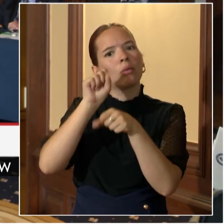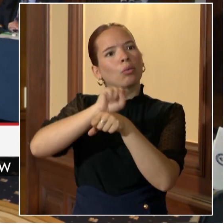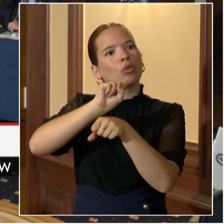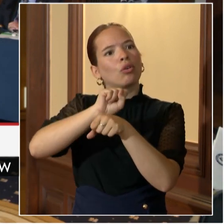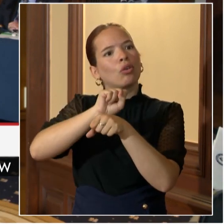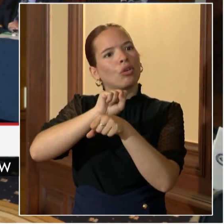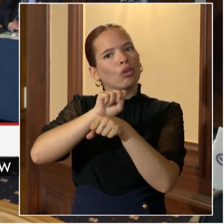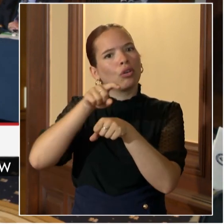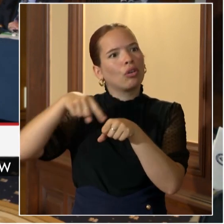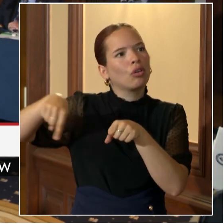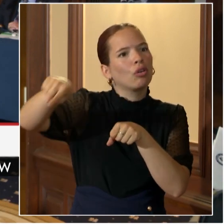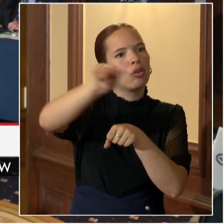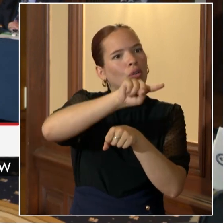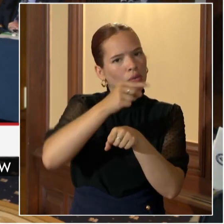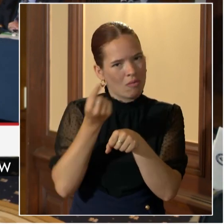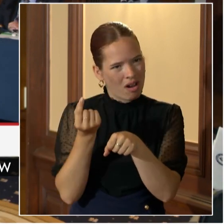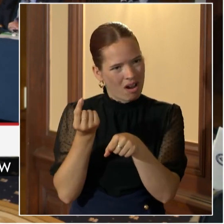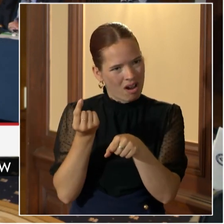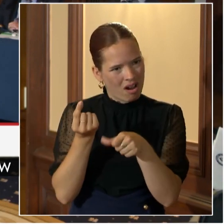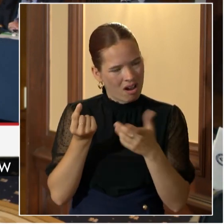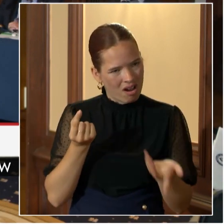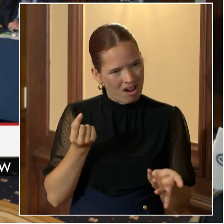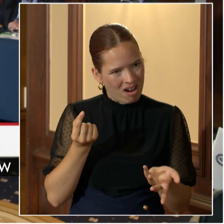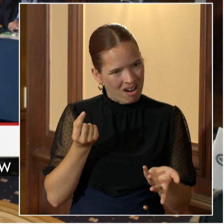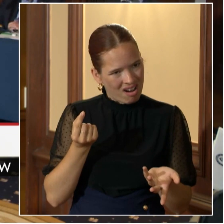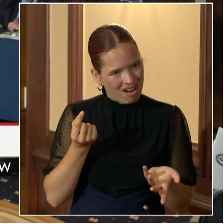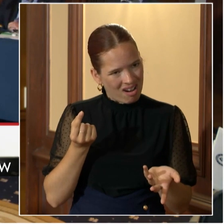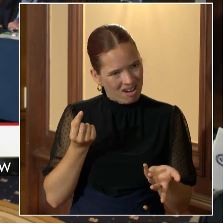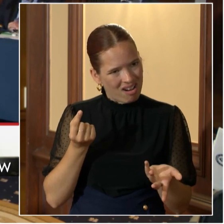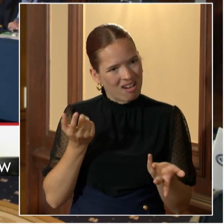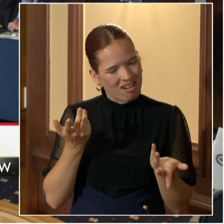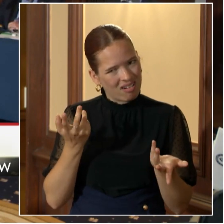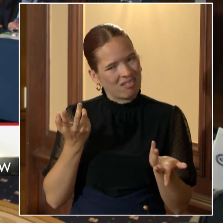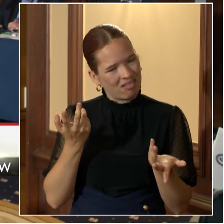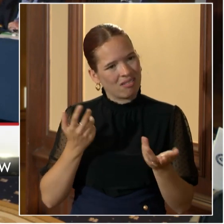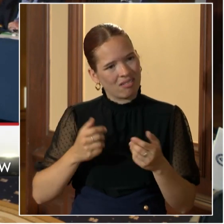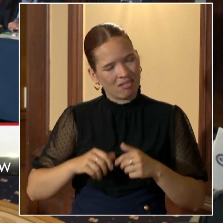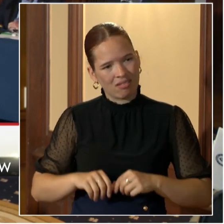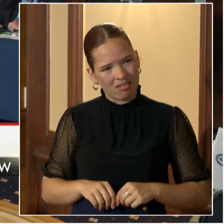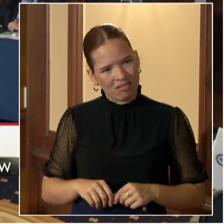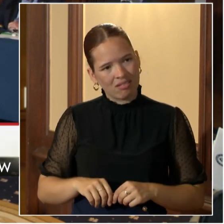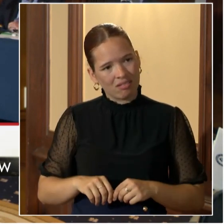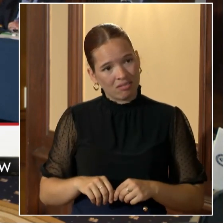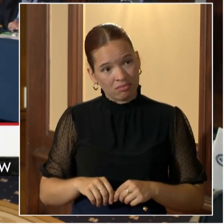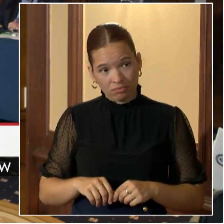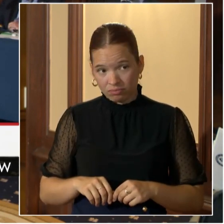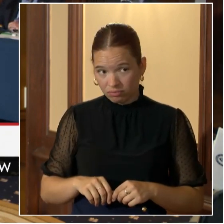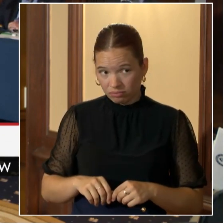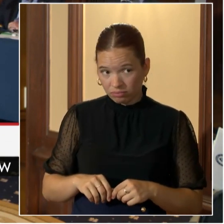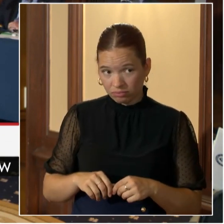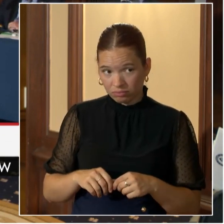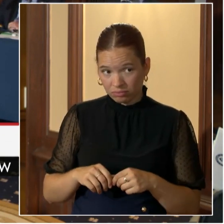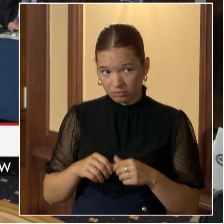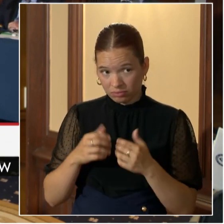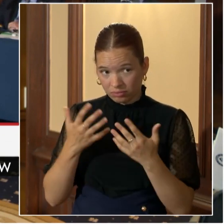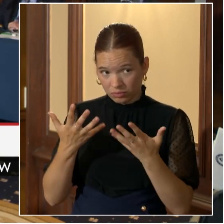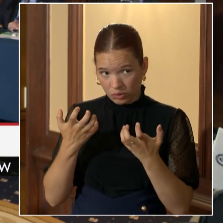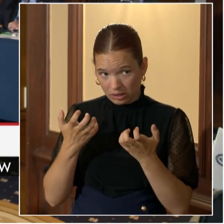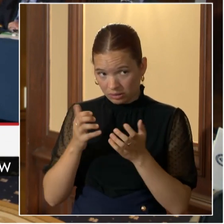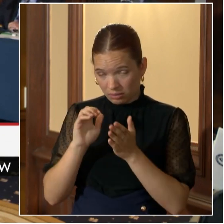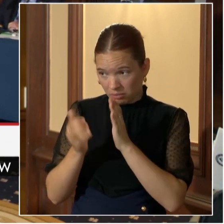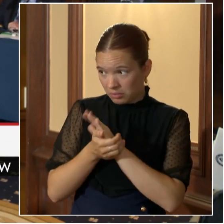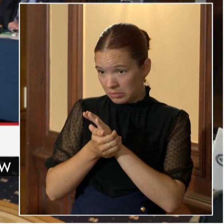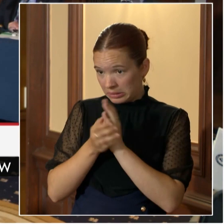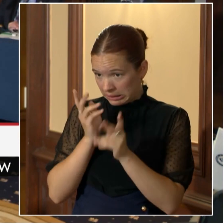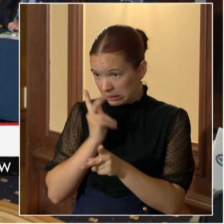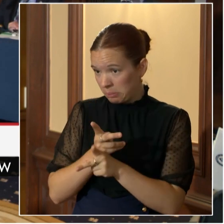amendment? We have the amendment before Amendment us. to, Would you like to keep that amendment on the table? Yes. You would like to keep it on the table.